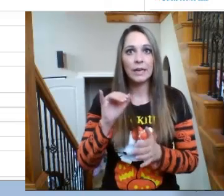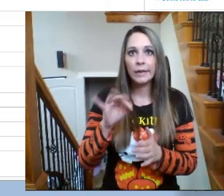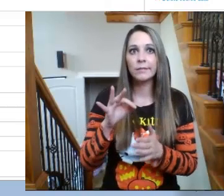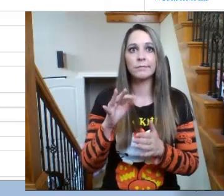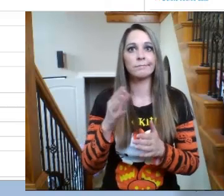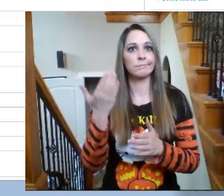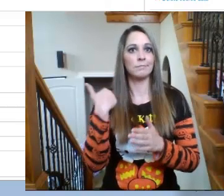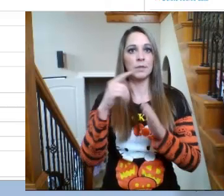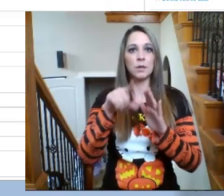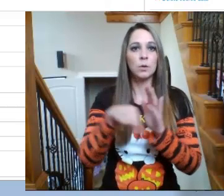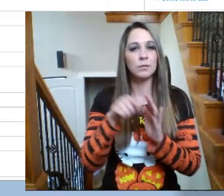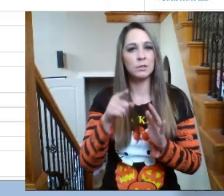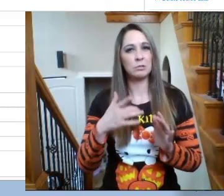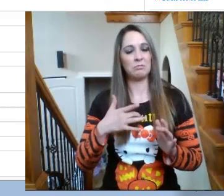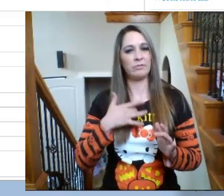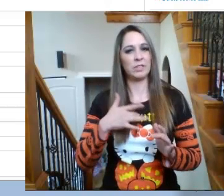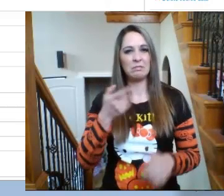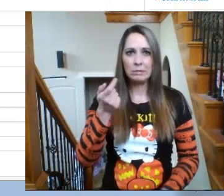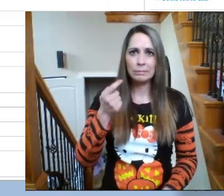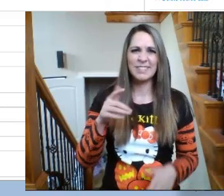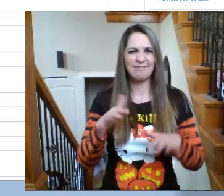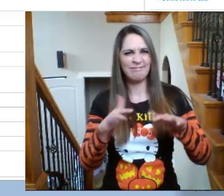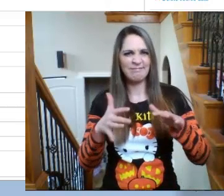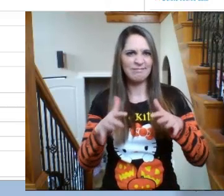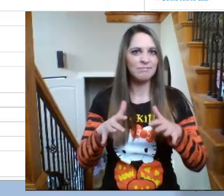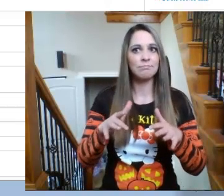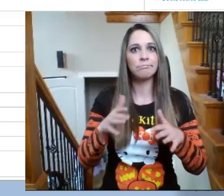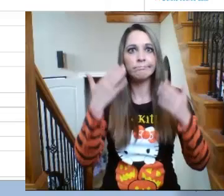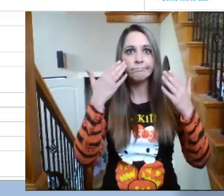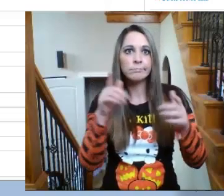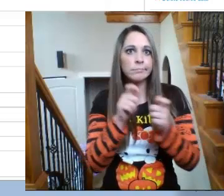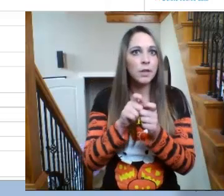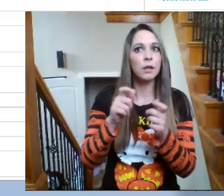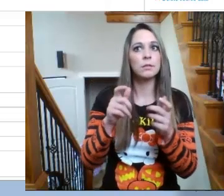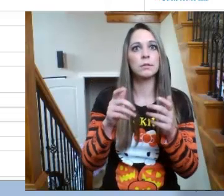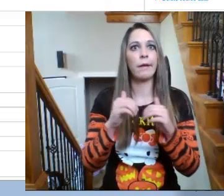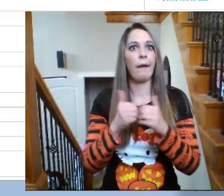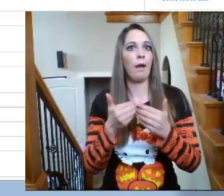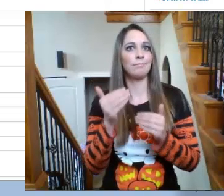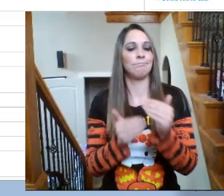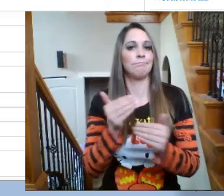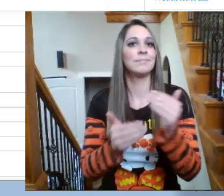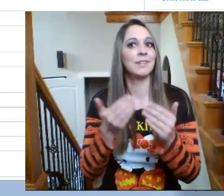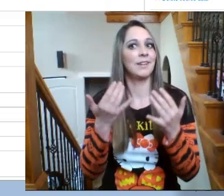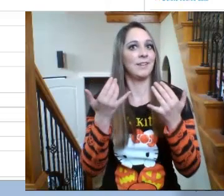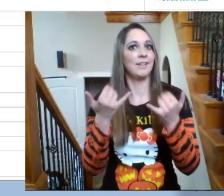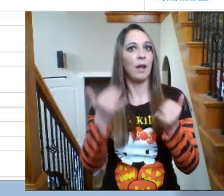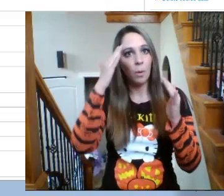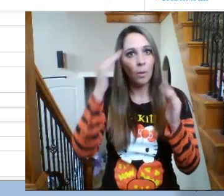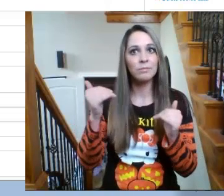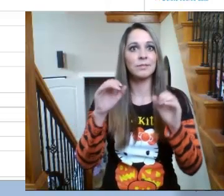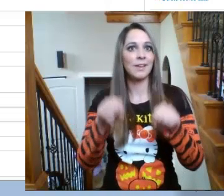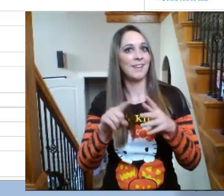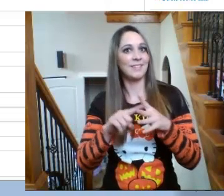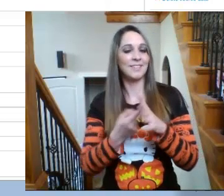one. And so if in quarter one you felt like you didn't do a fabulous job, you can go ahead and